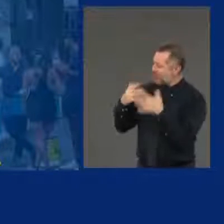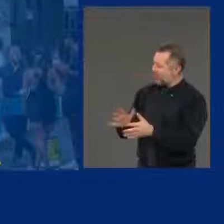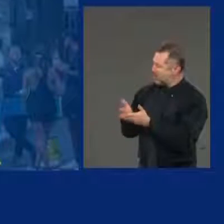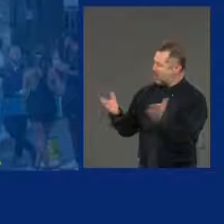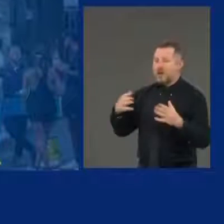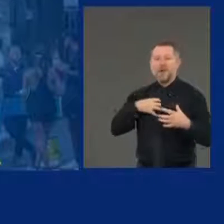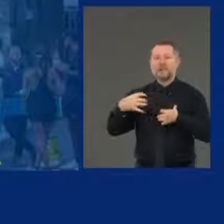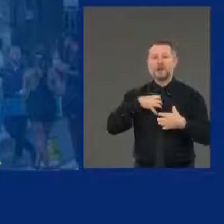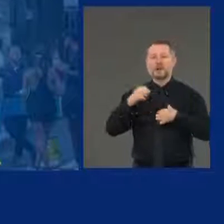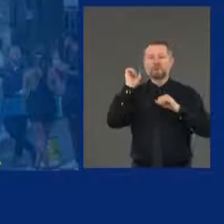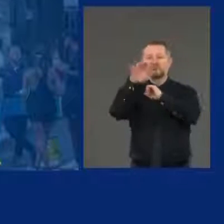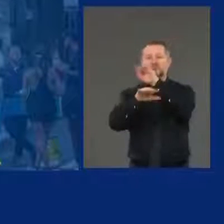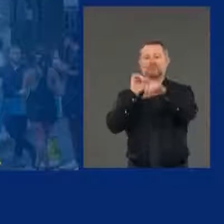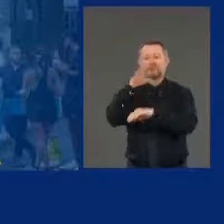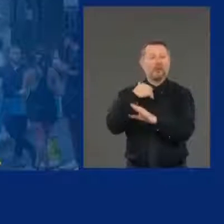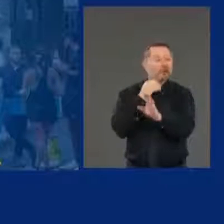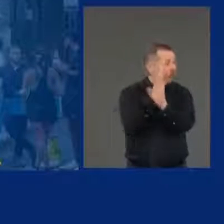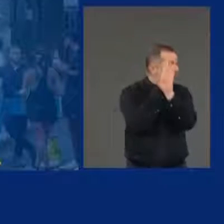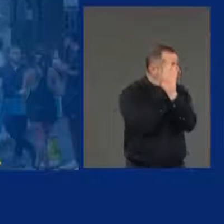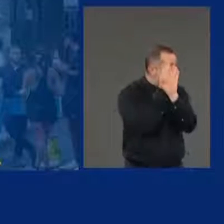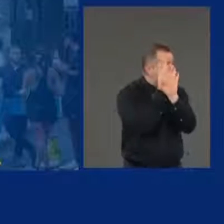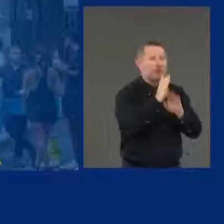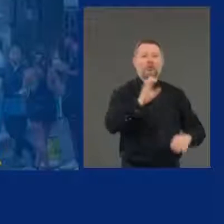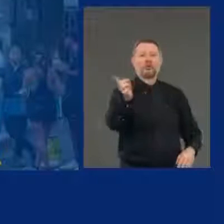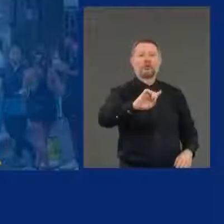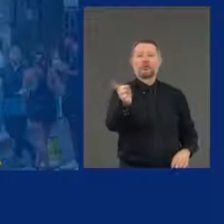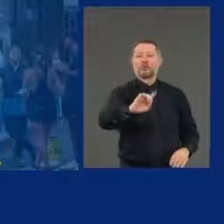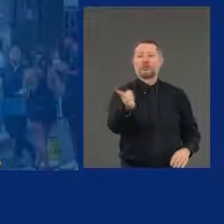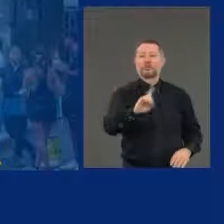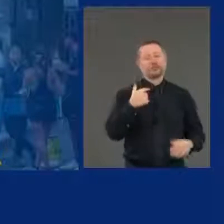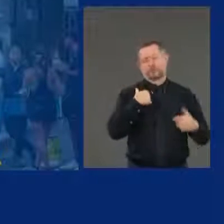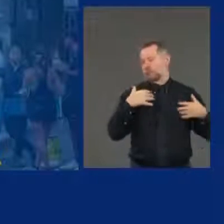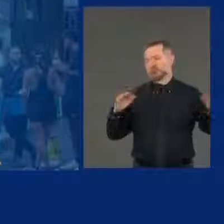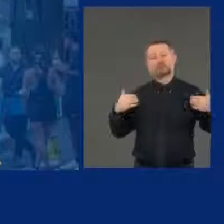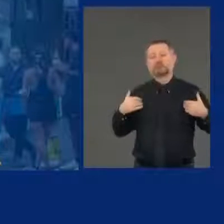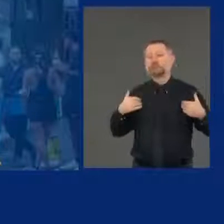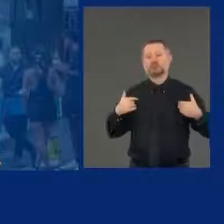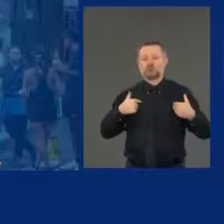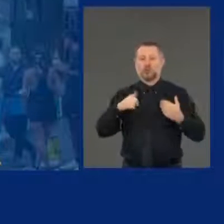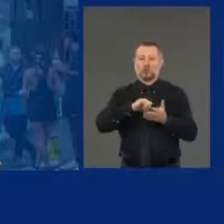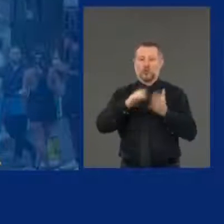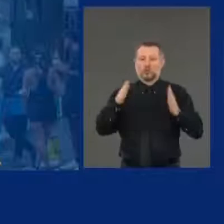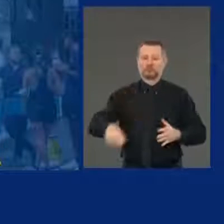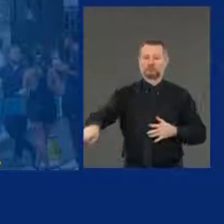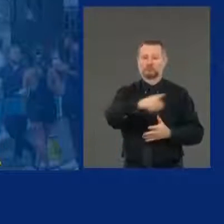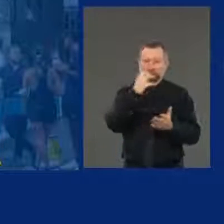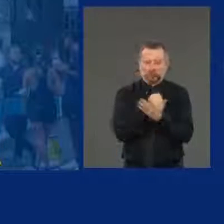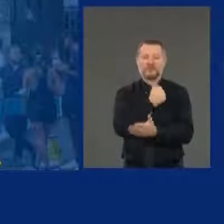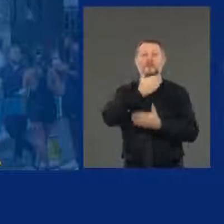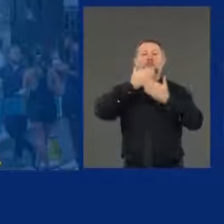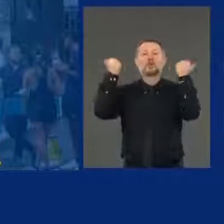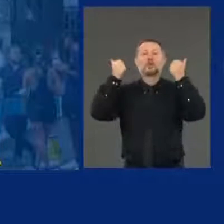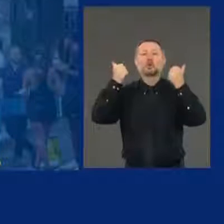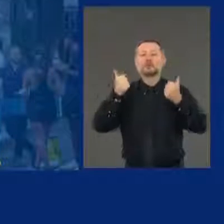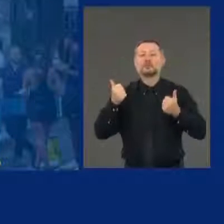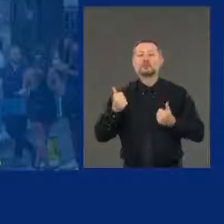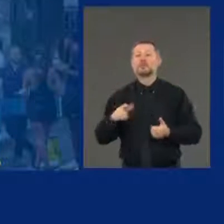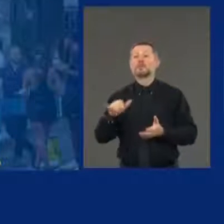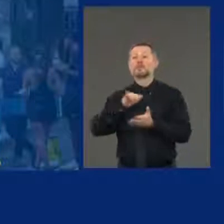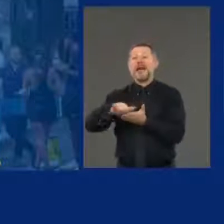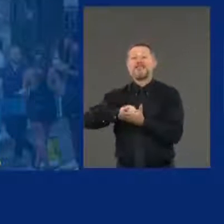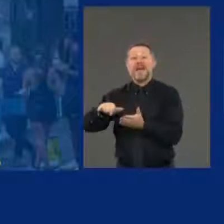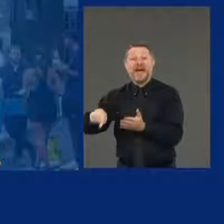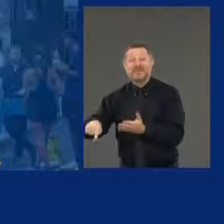blind eye to them. New Yorkers deserve better. Manhattan and the